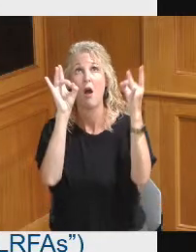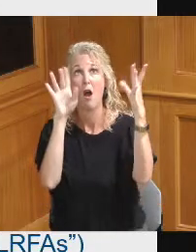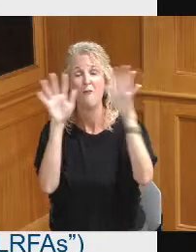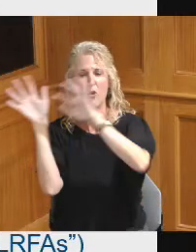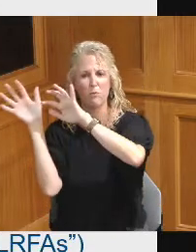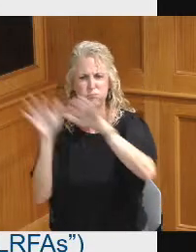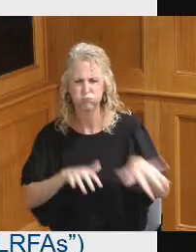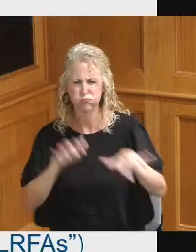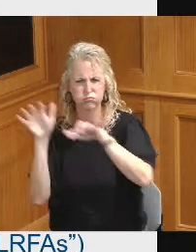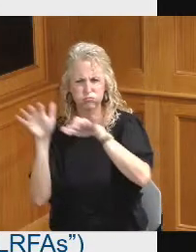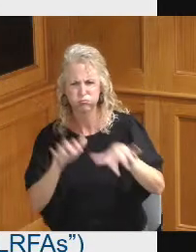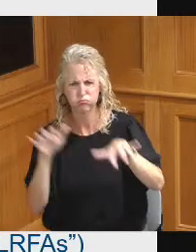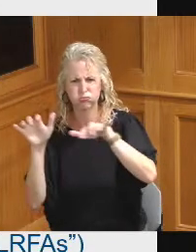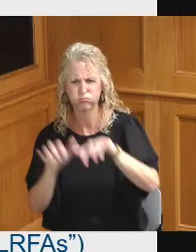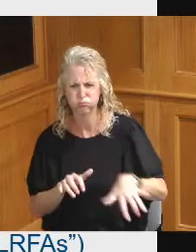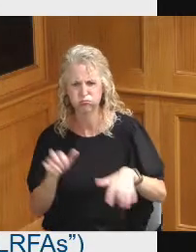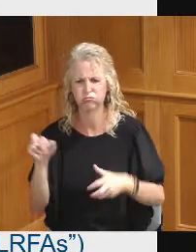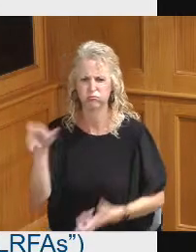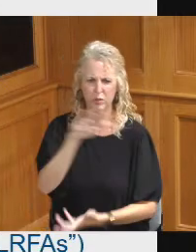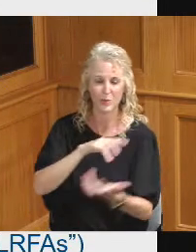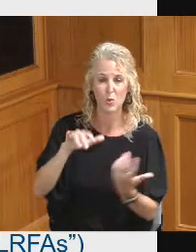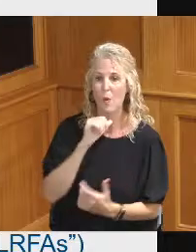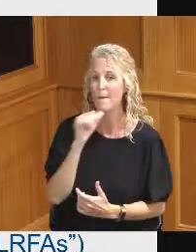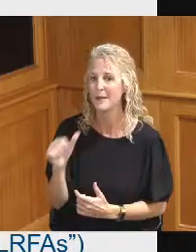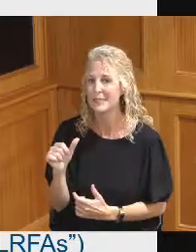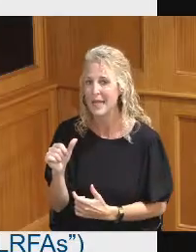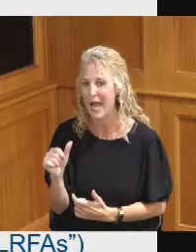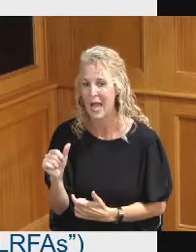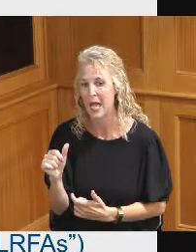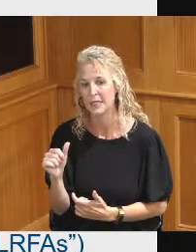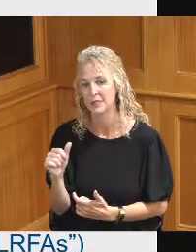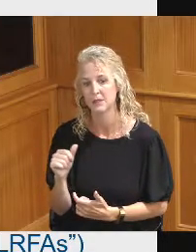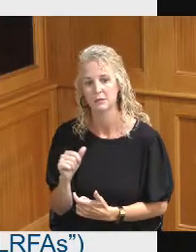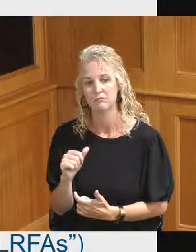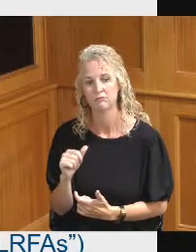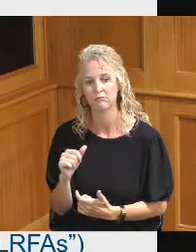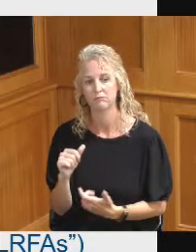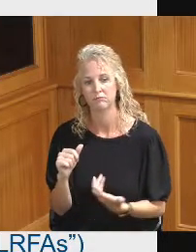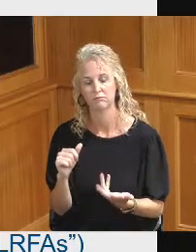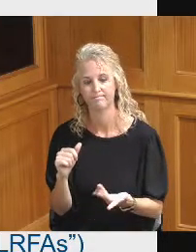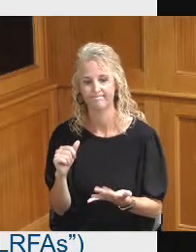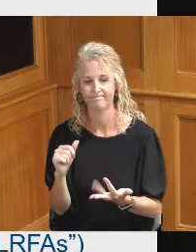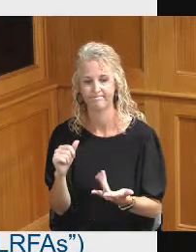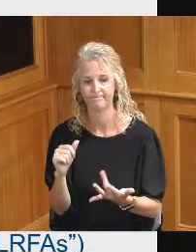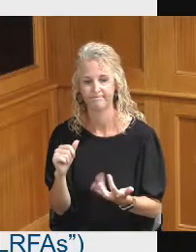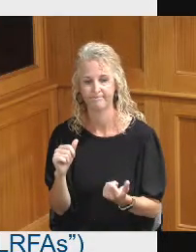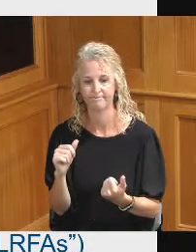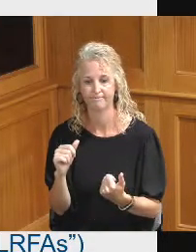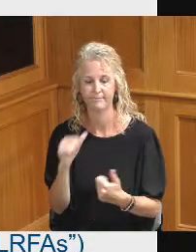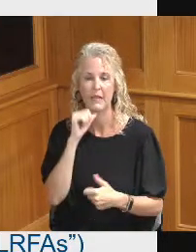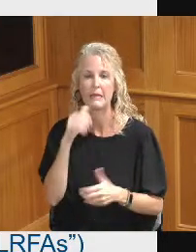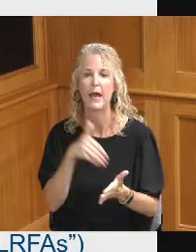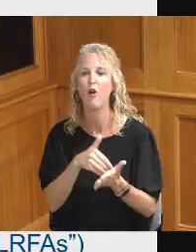relatively infrequent storms, but not the mega storms that ultimately we'll have a hard time doing anything about.